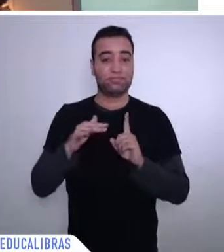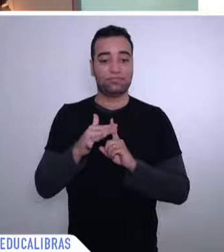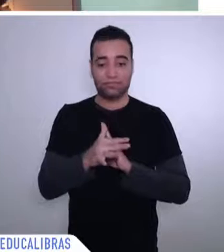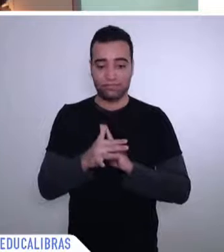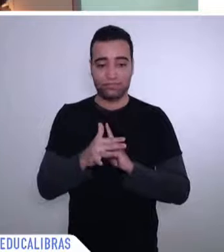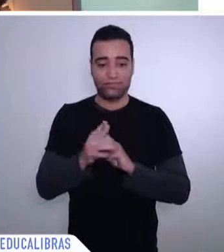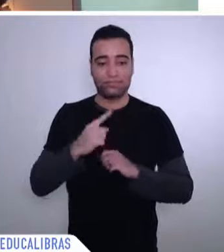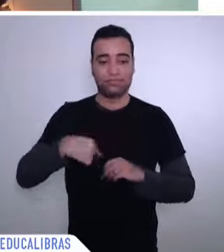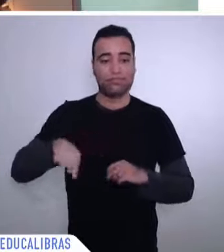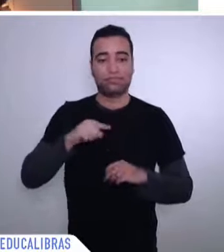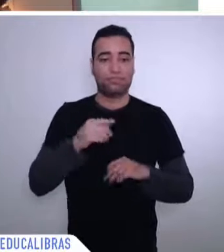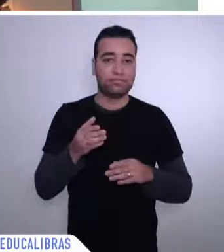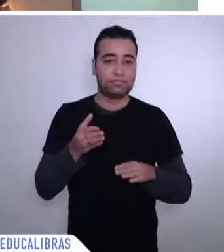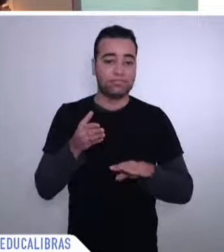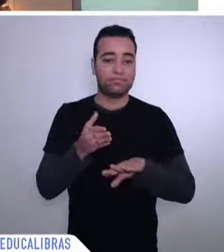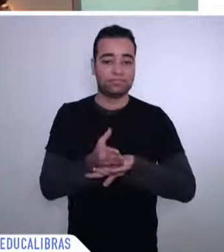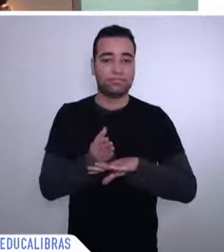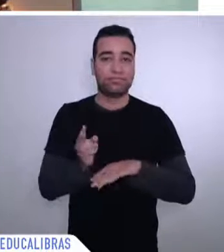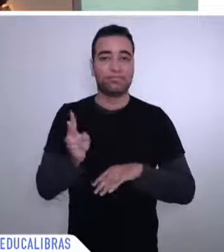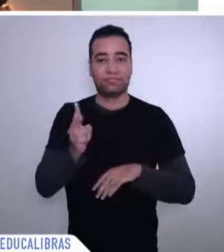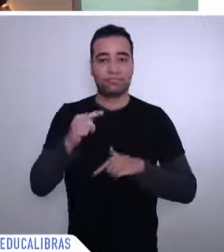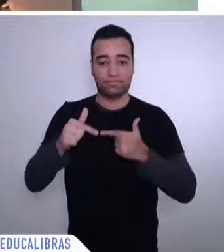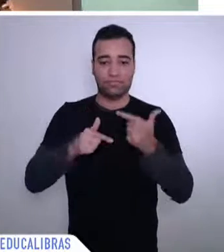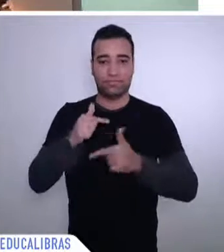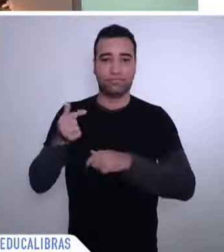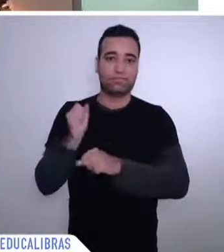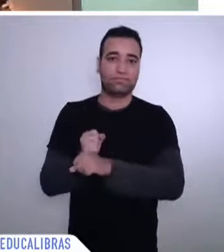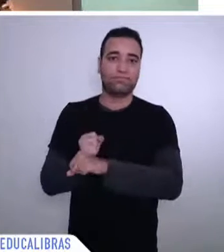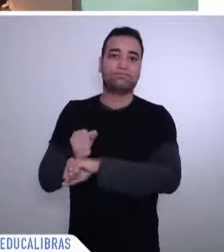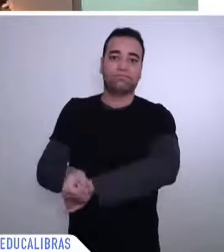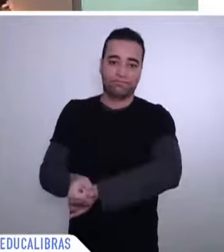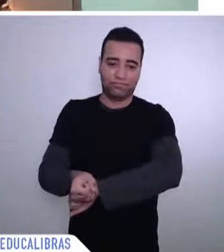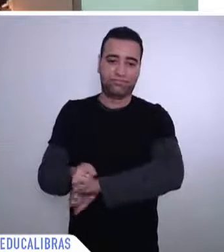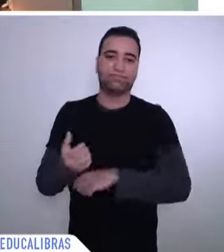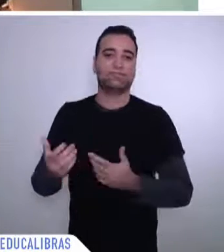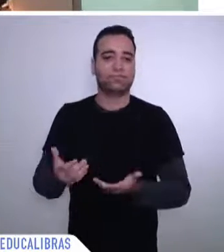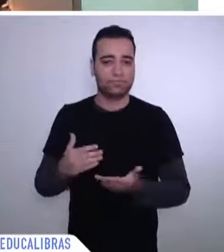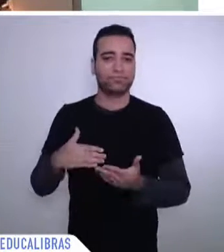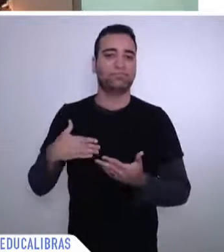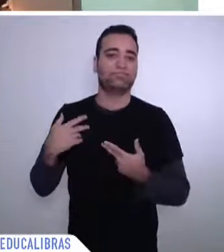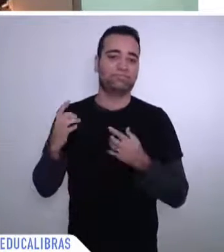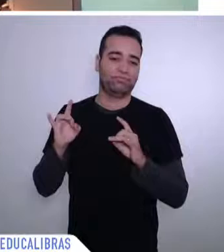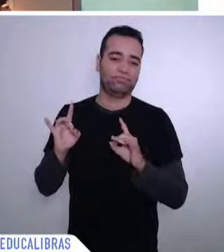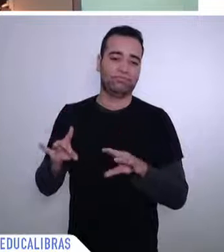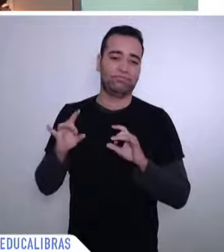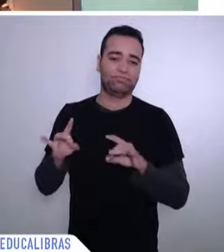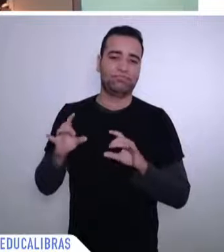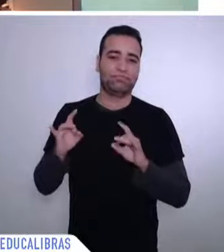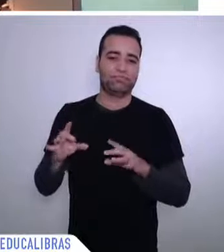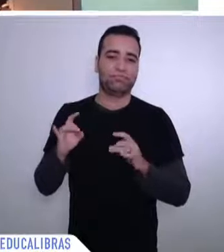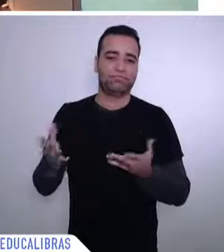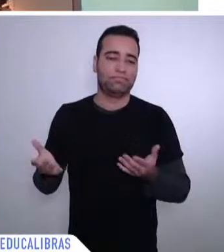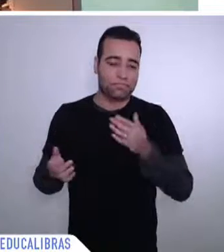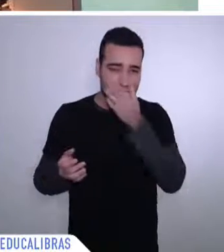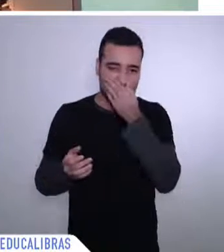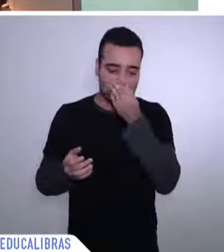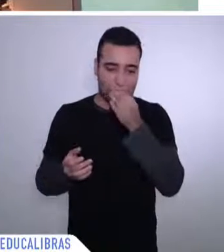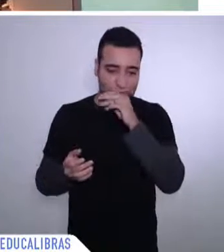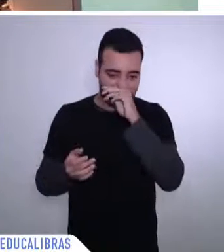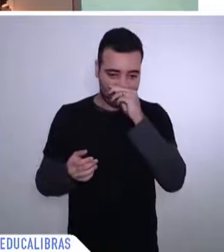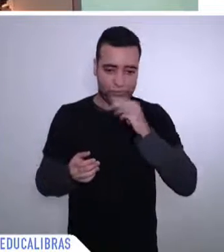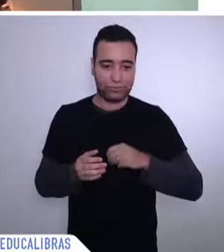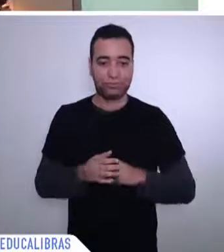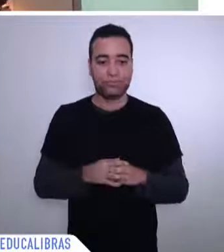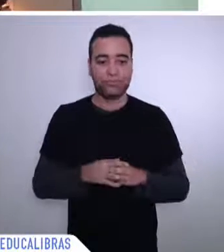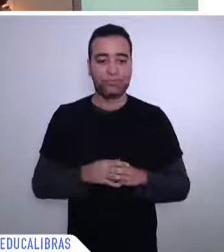This was the case of the industrial capitalism when we entered with slavery and the exploration in the